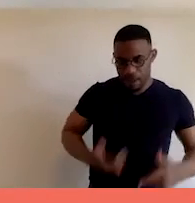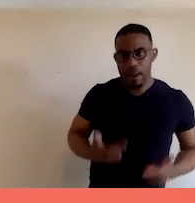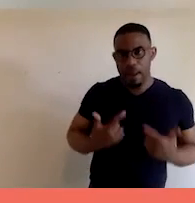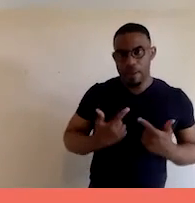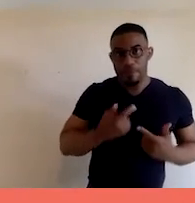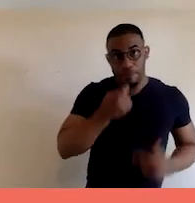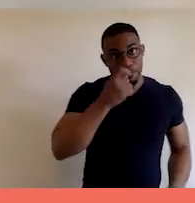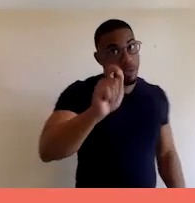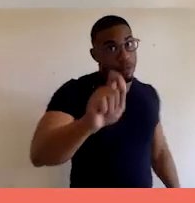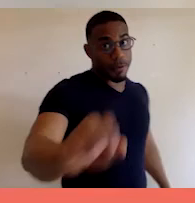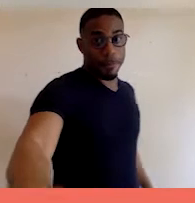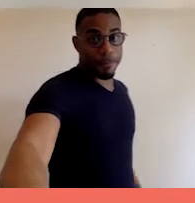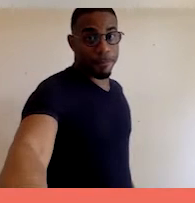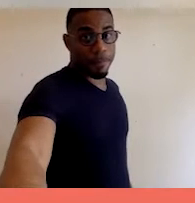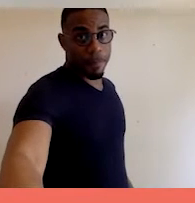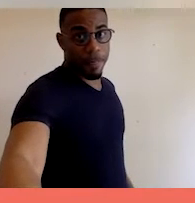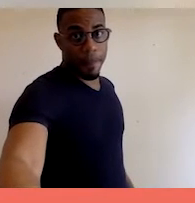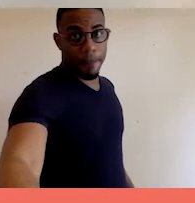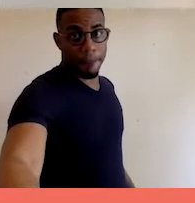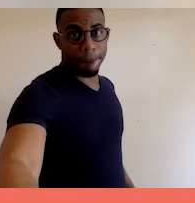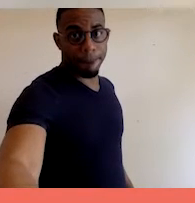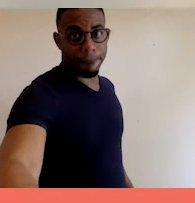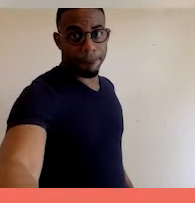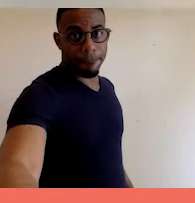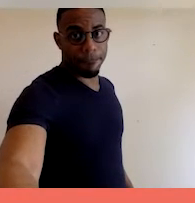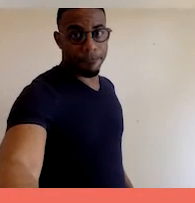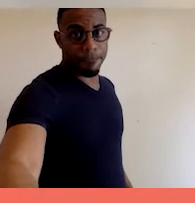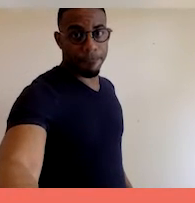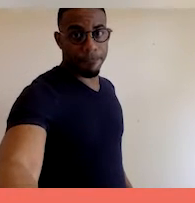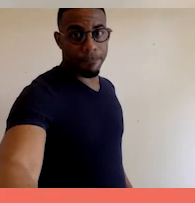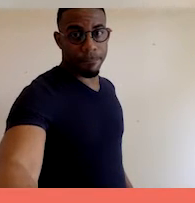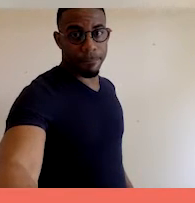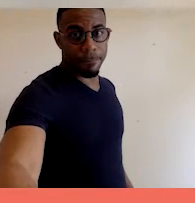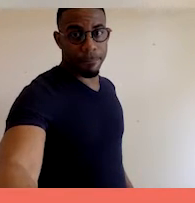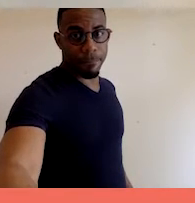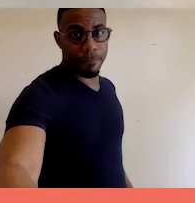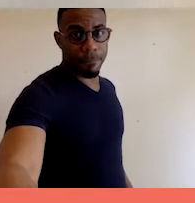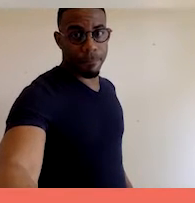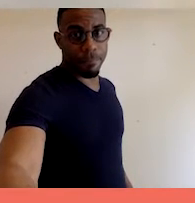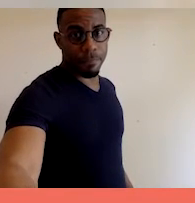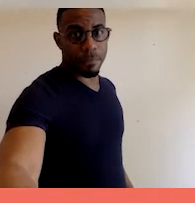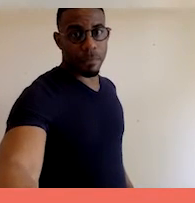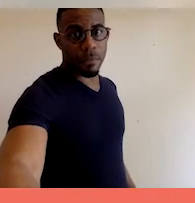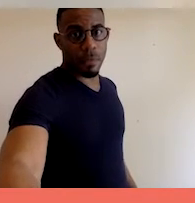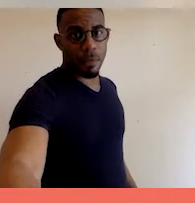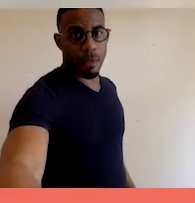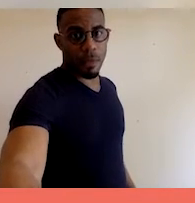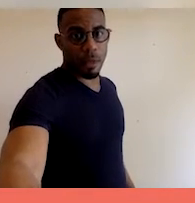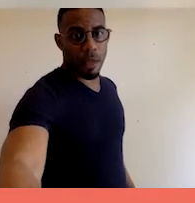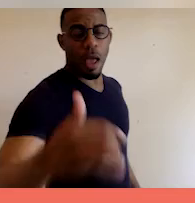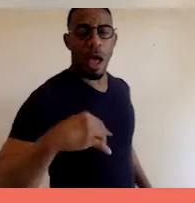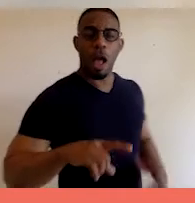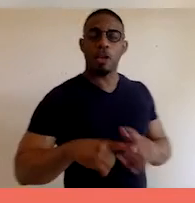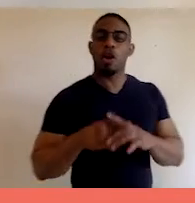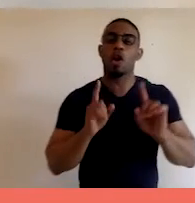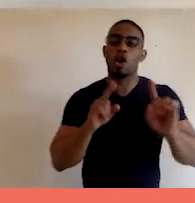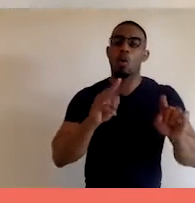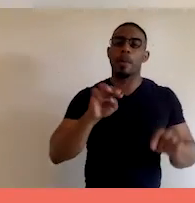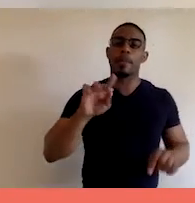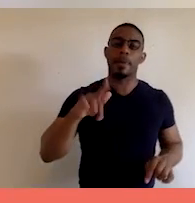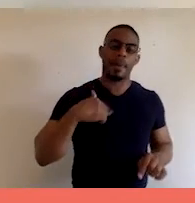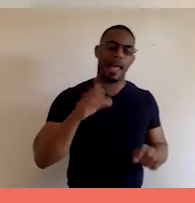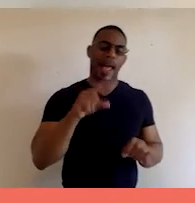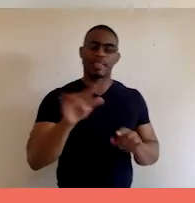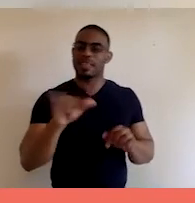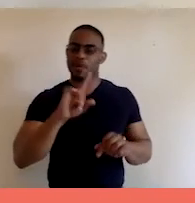life. And one thing with that, I started going to these meetups and I asked the same question that